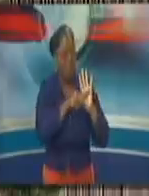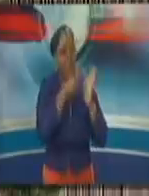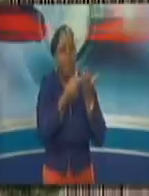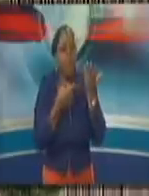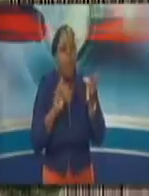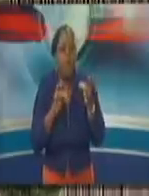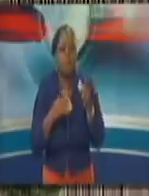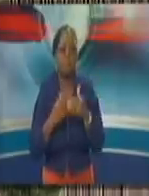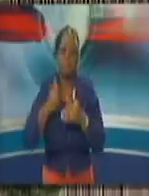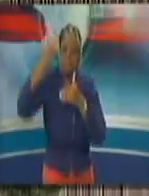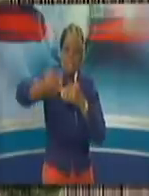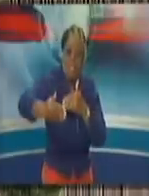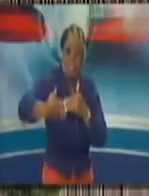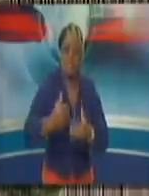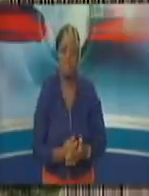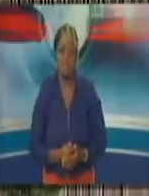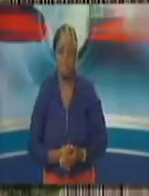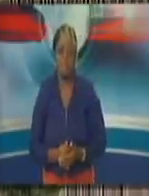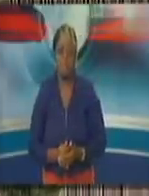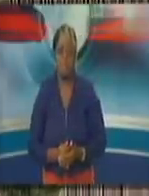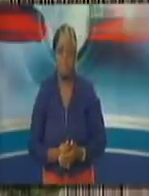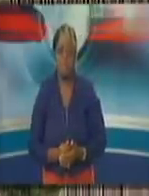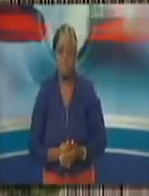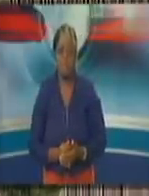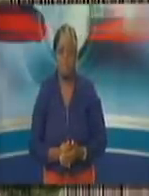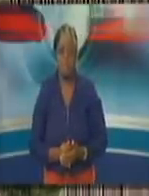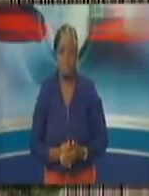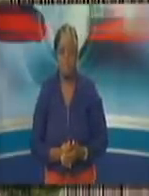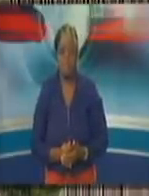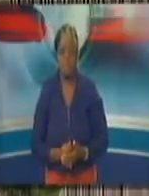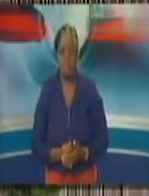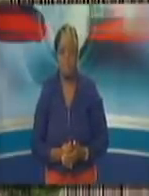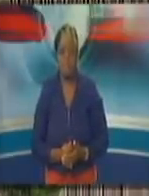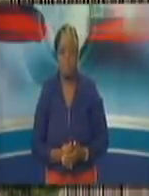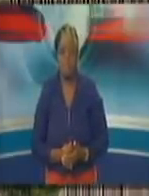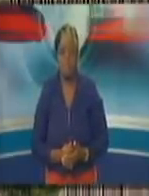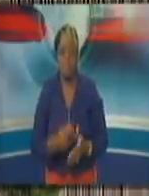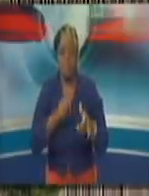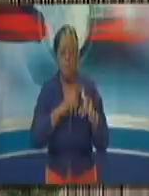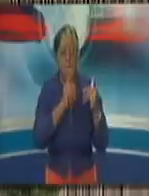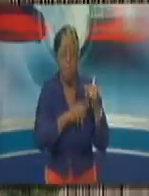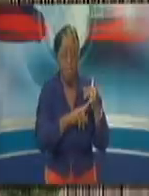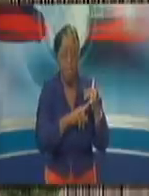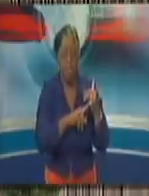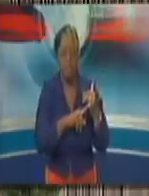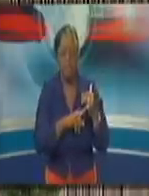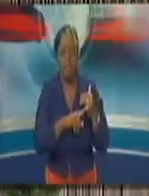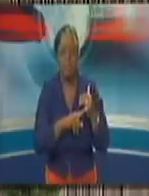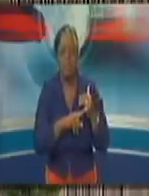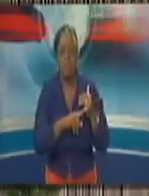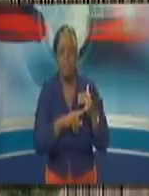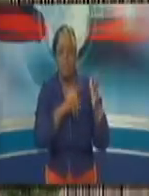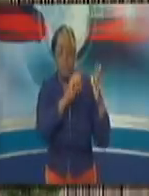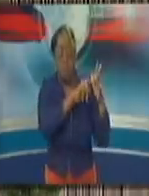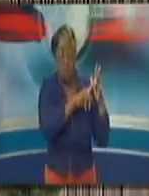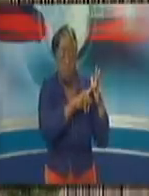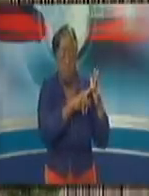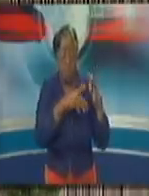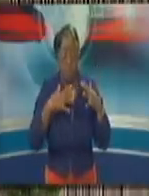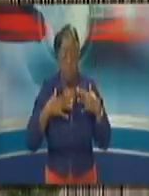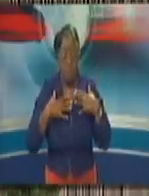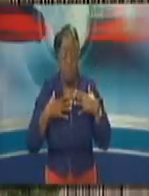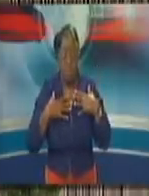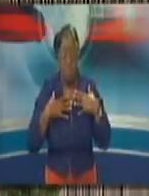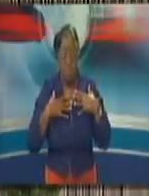then two negative tests to be released? And finally, the Minister Deyalsingh, mm-hmm, the UV San Diego State campus